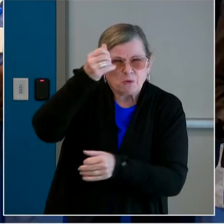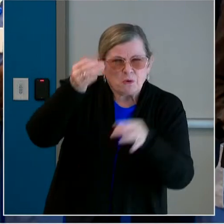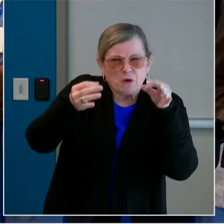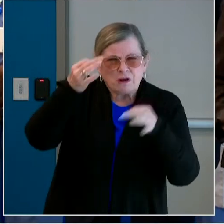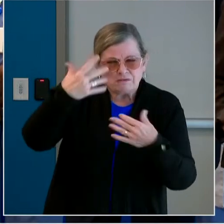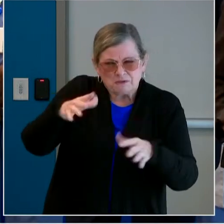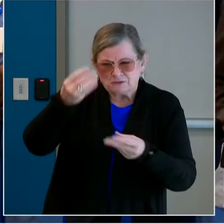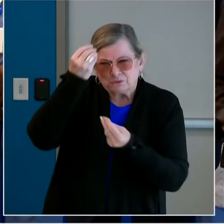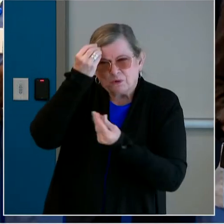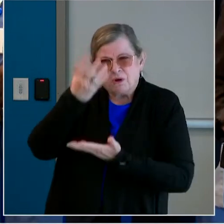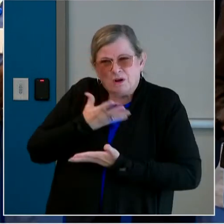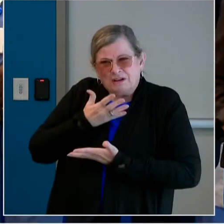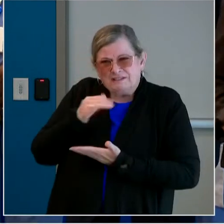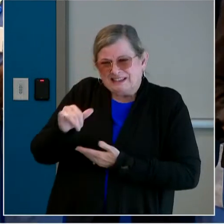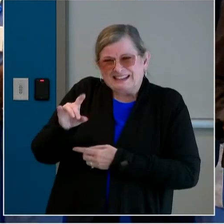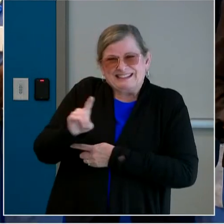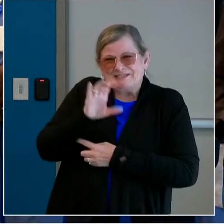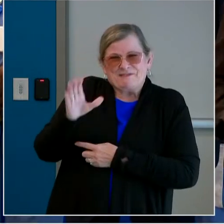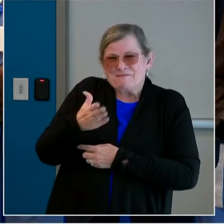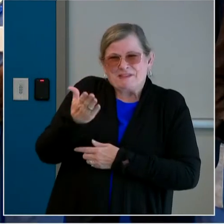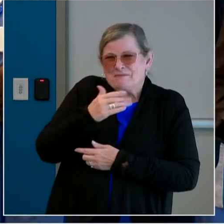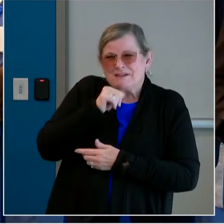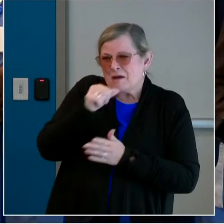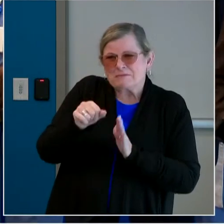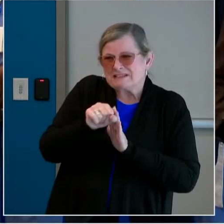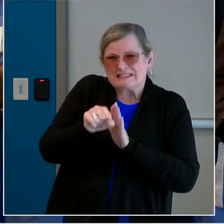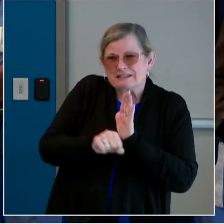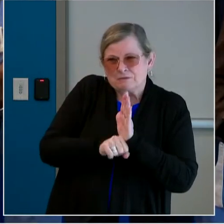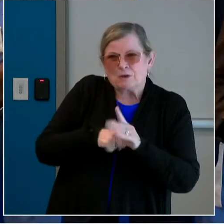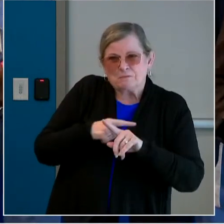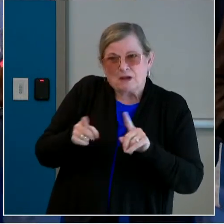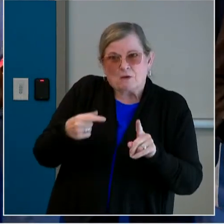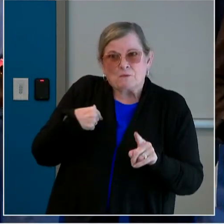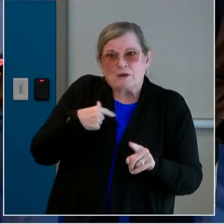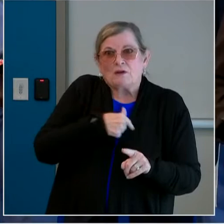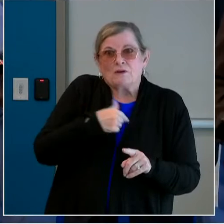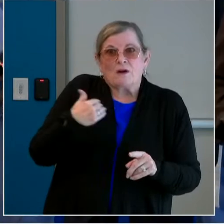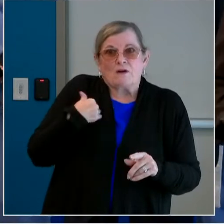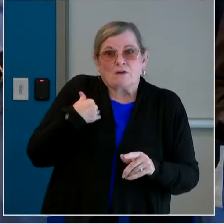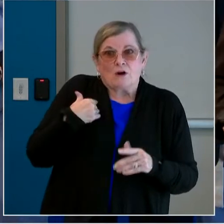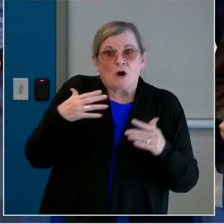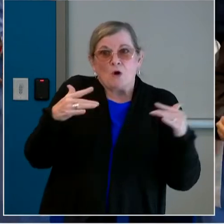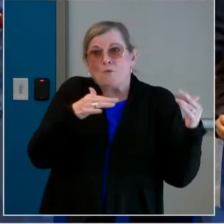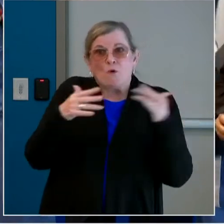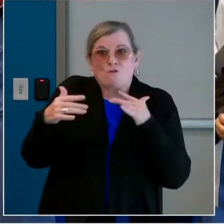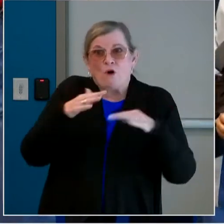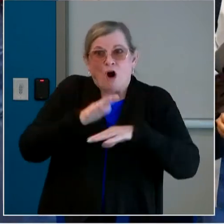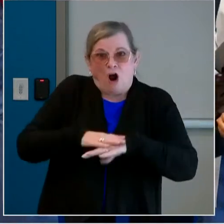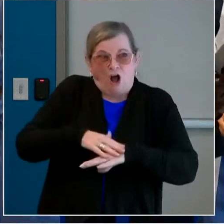statehood, but we have a warrior on the Hill that's going to keep fighting for us.